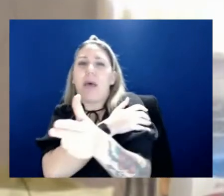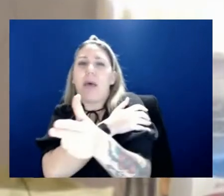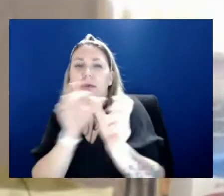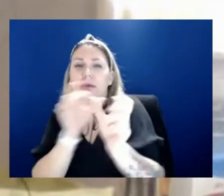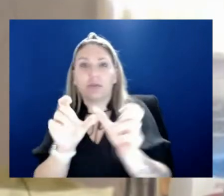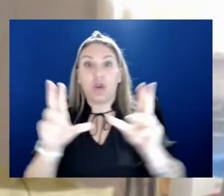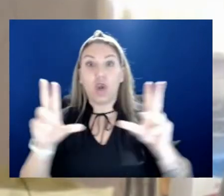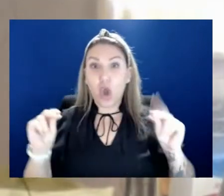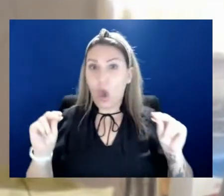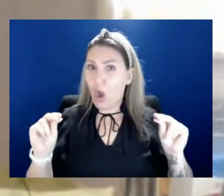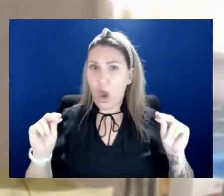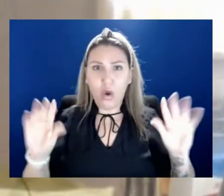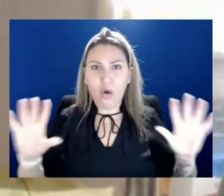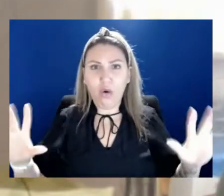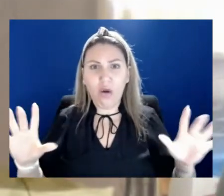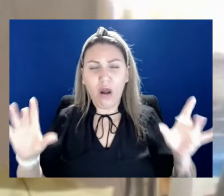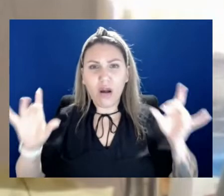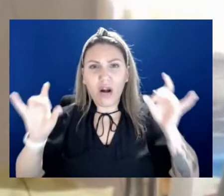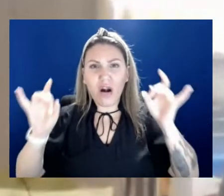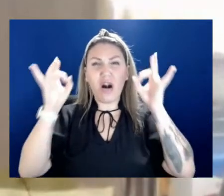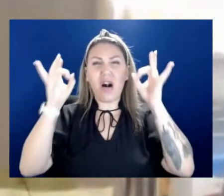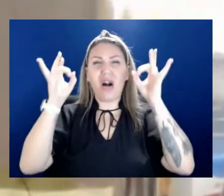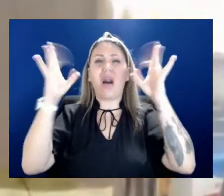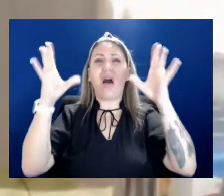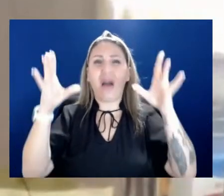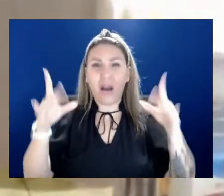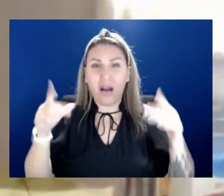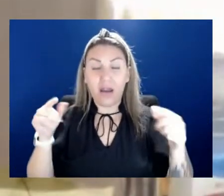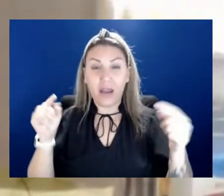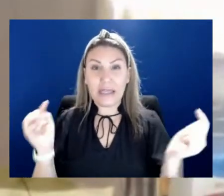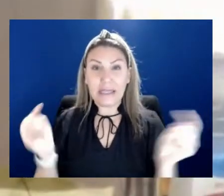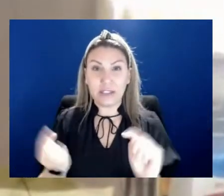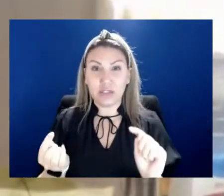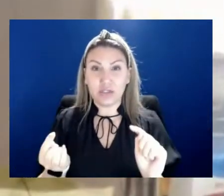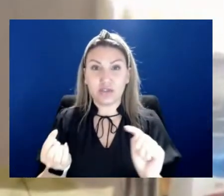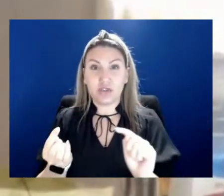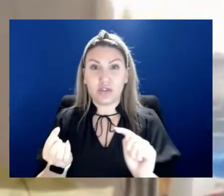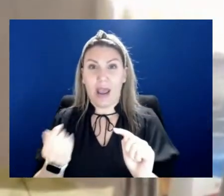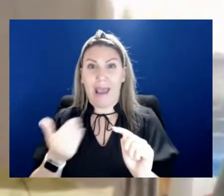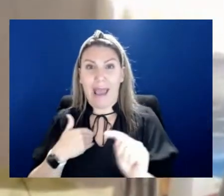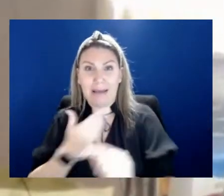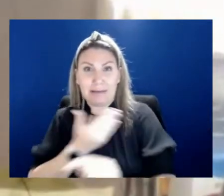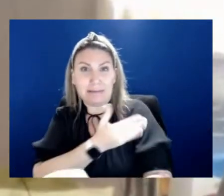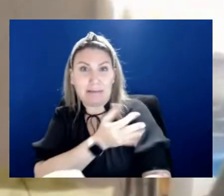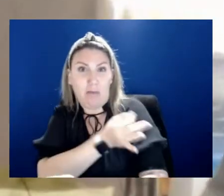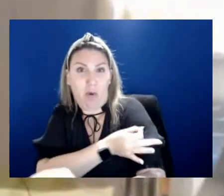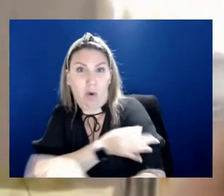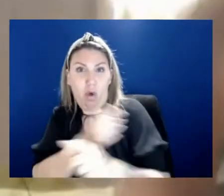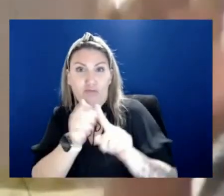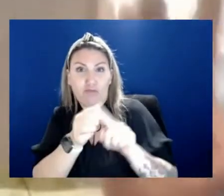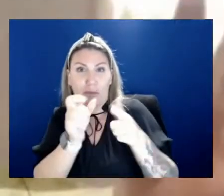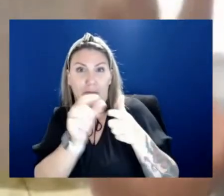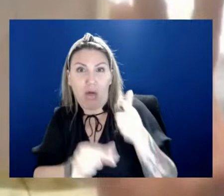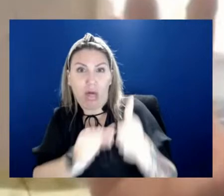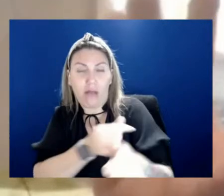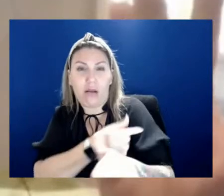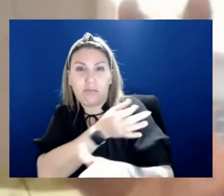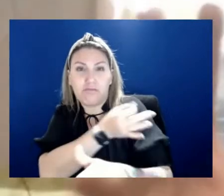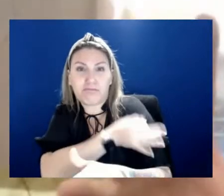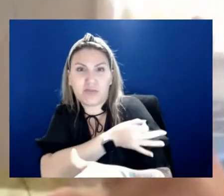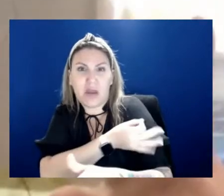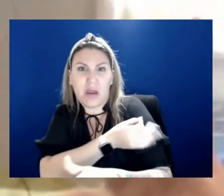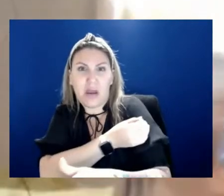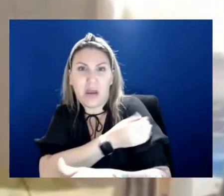a devastating injury that creates not only a bullet hole, but it creates a large zone